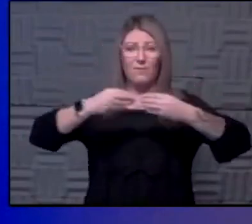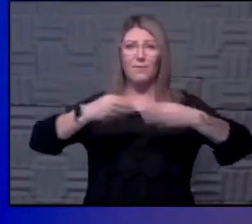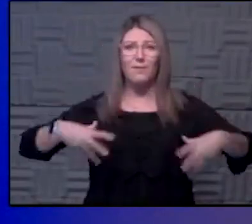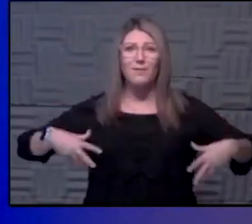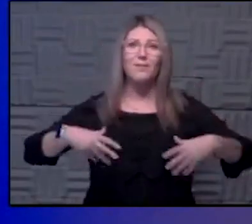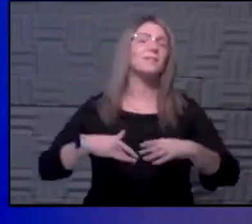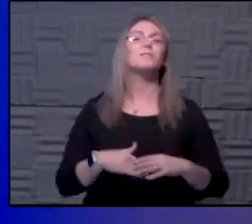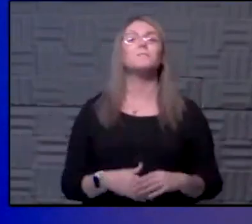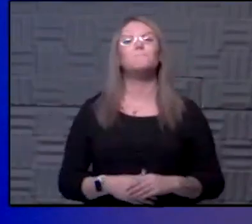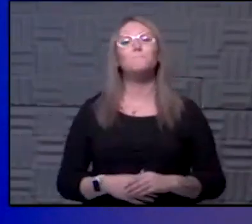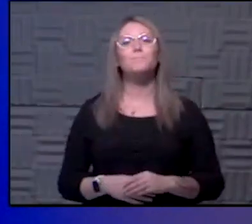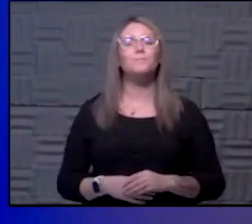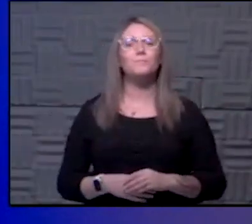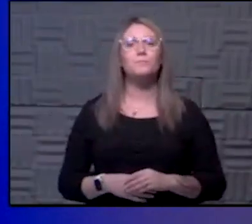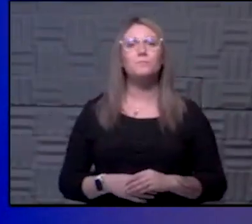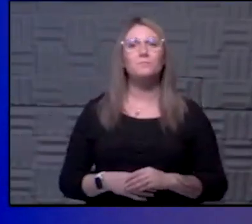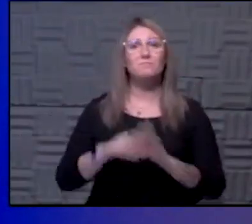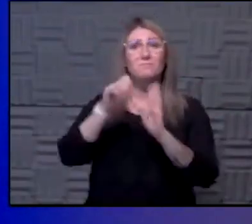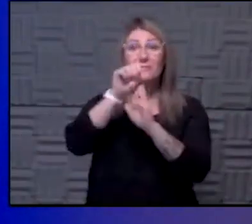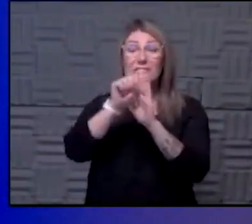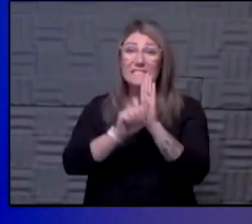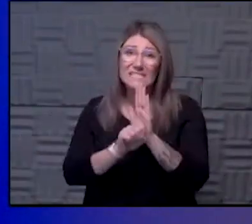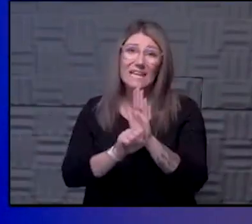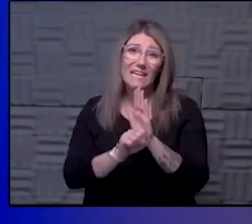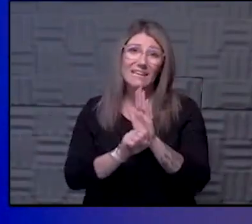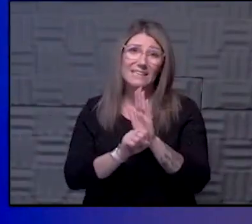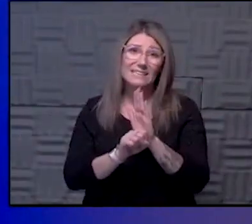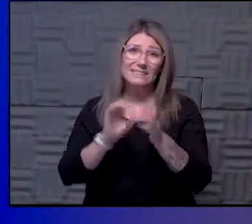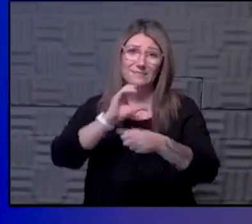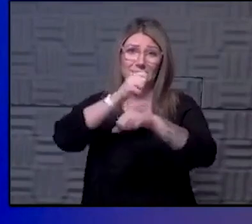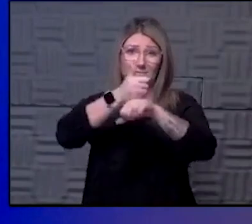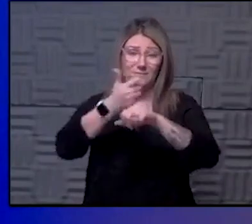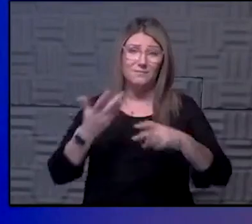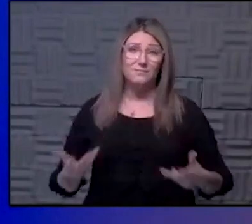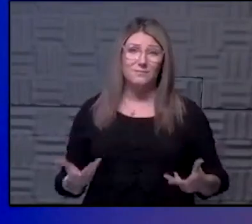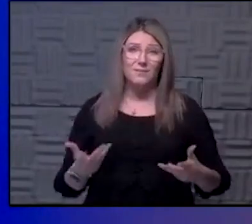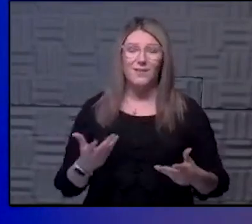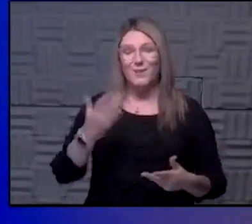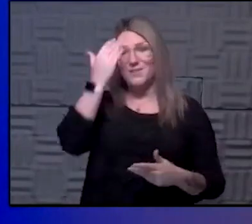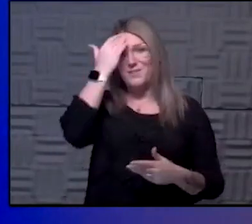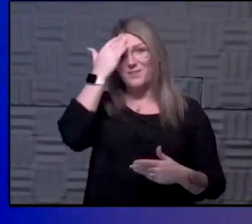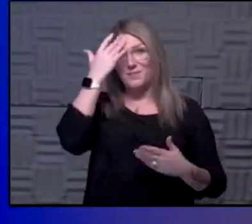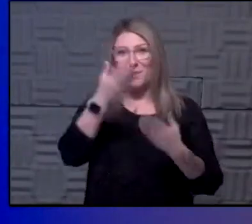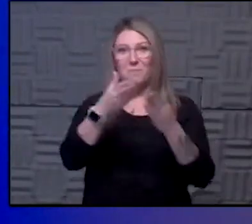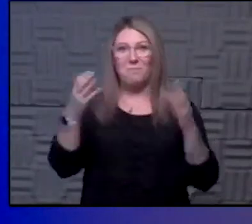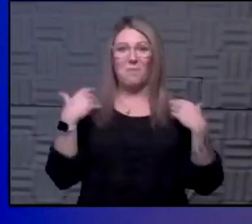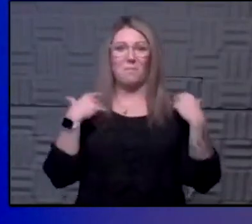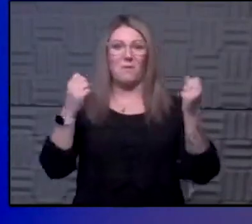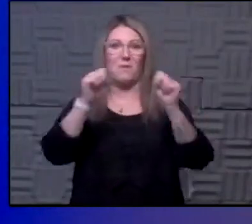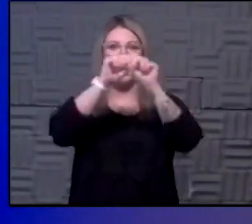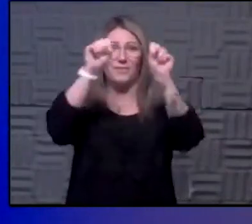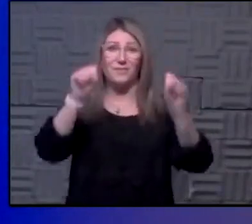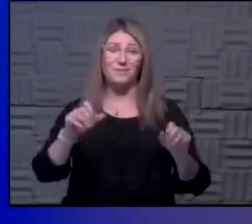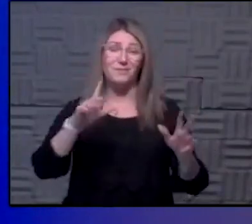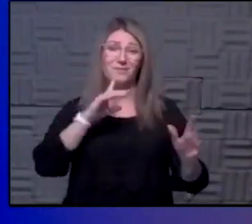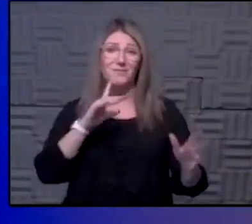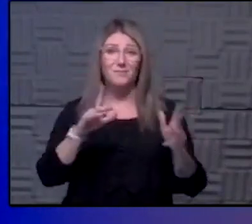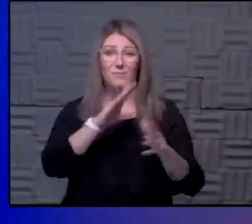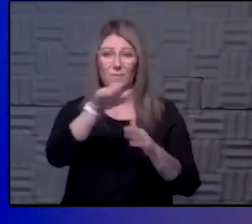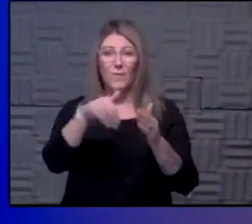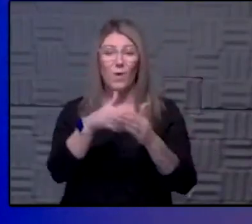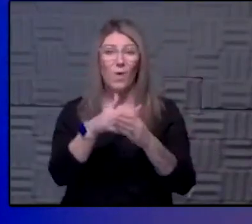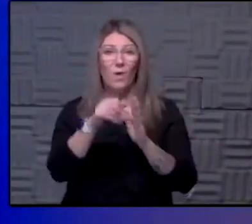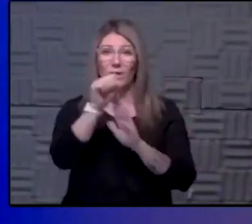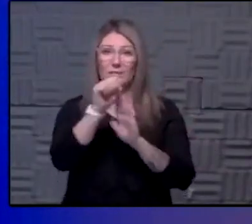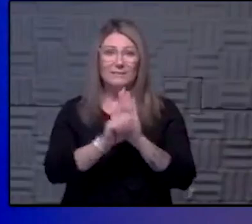will, to these state infrastructures. And we know that the public health infrastructures in really all of the states